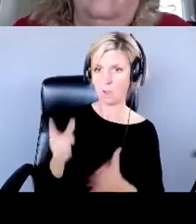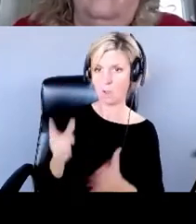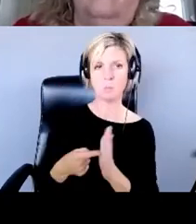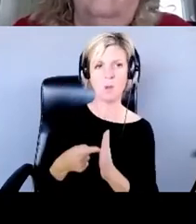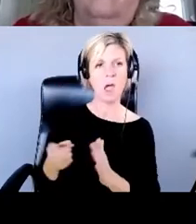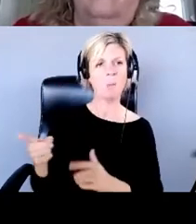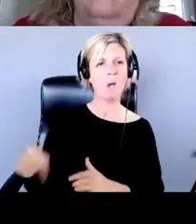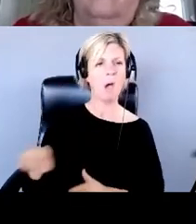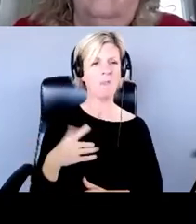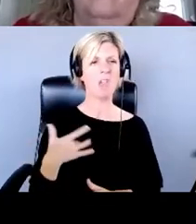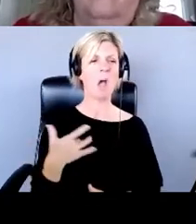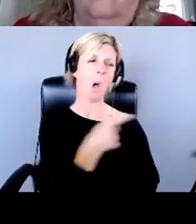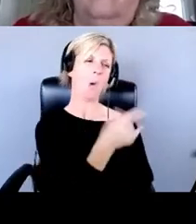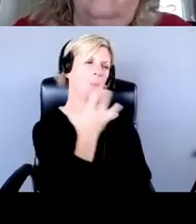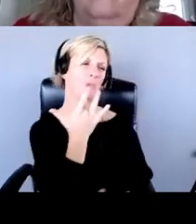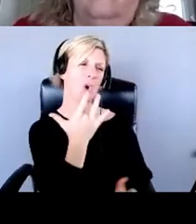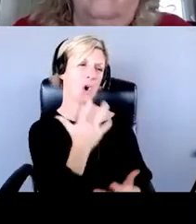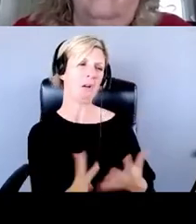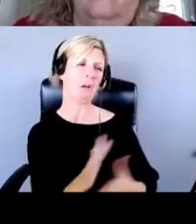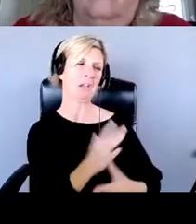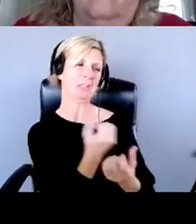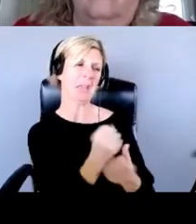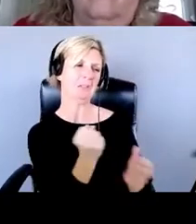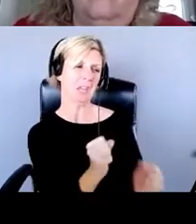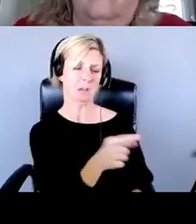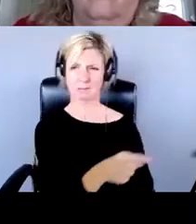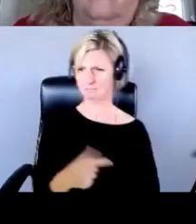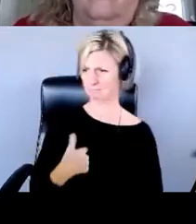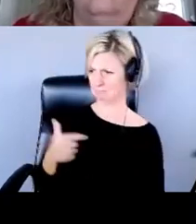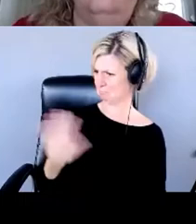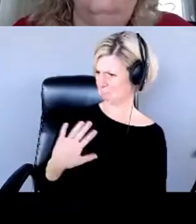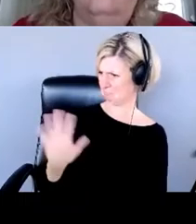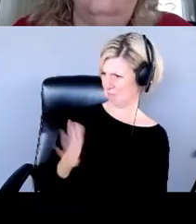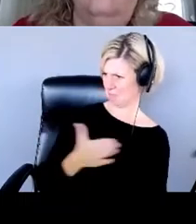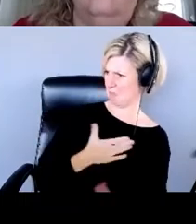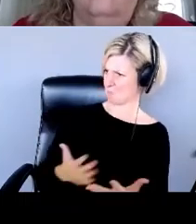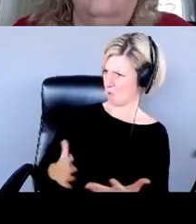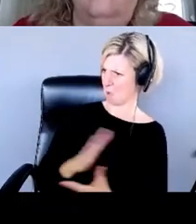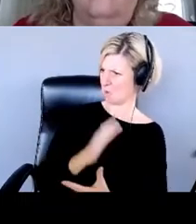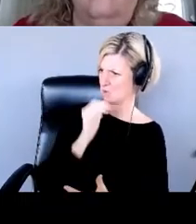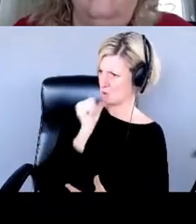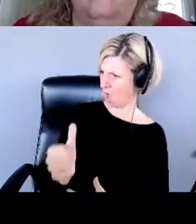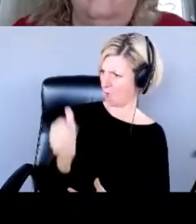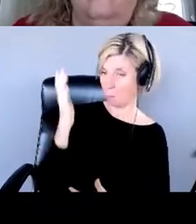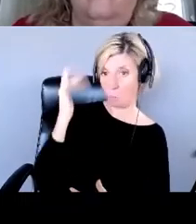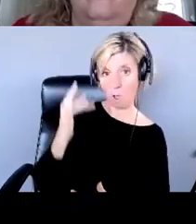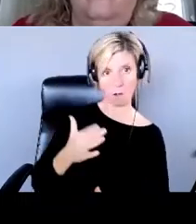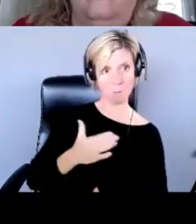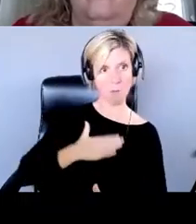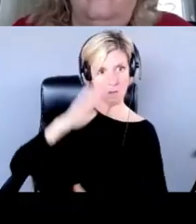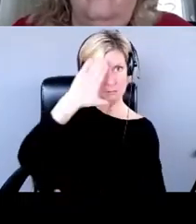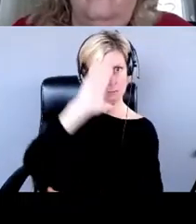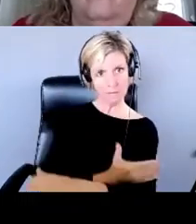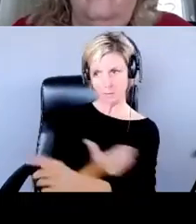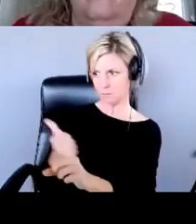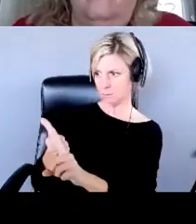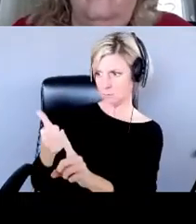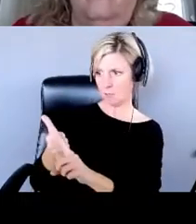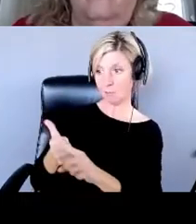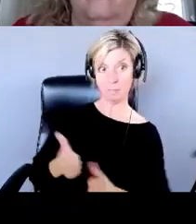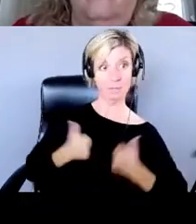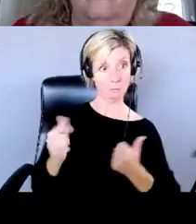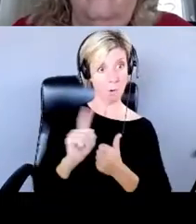will say, I'm not concerned about that. My son's living in the basement. He looks after me, but the sibling knows that he's, you know,